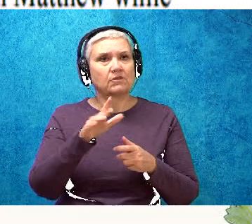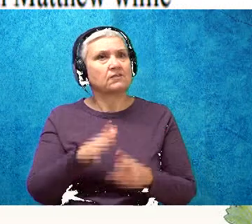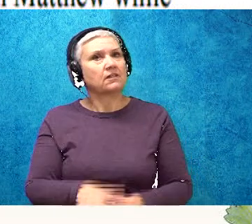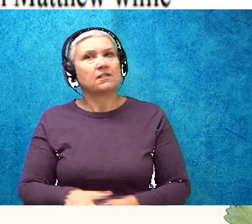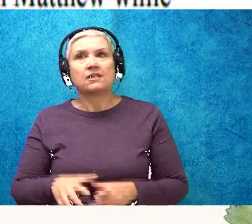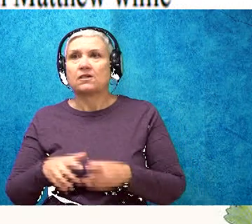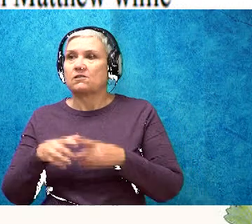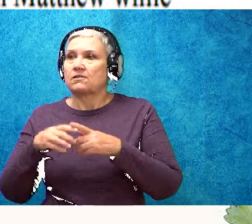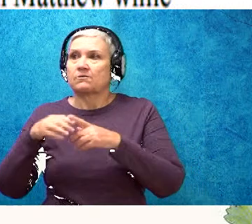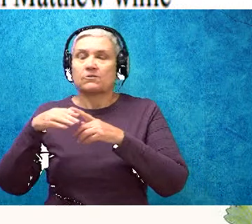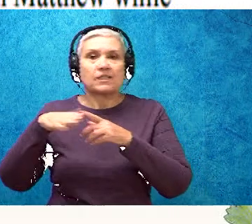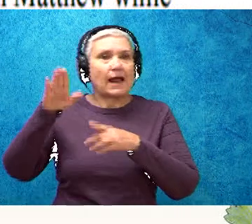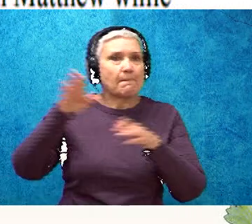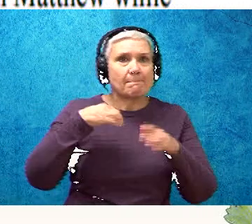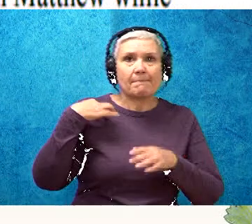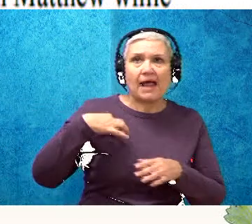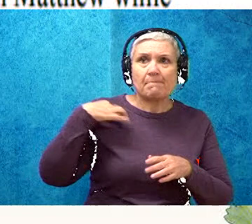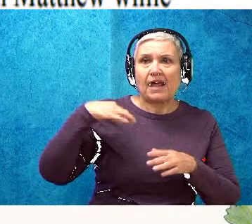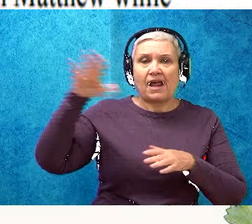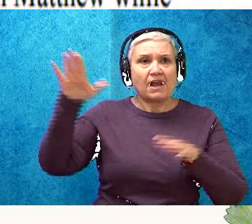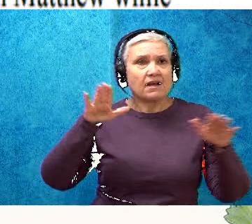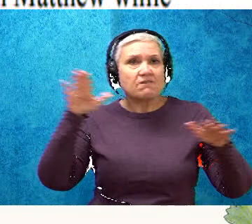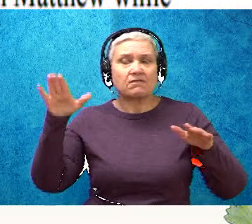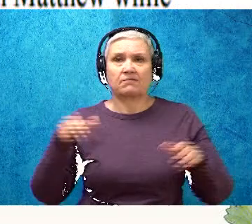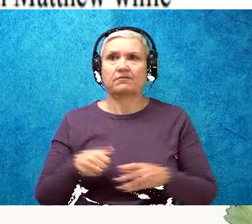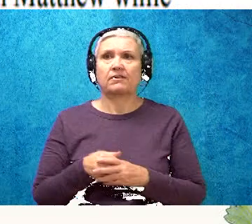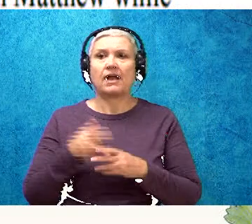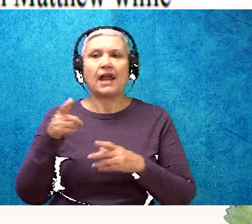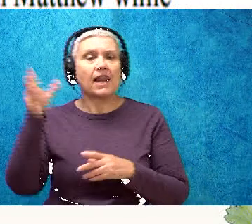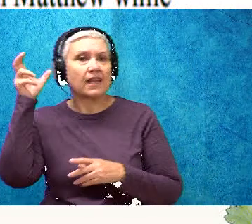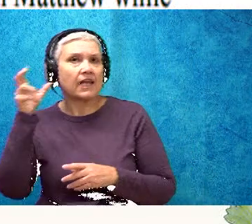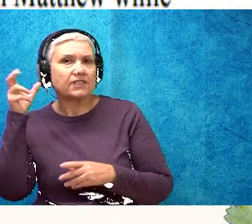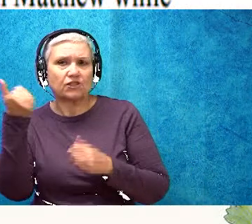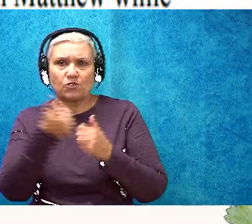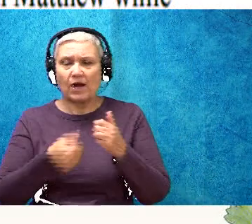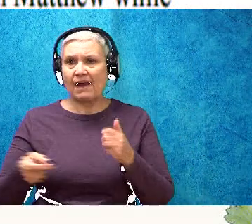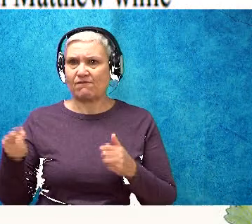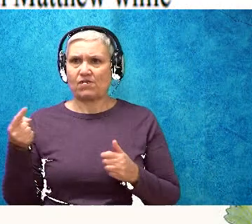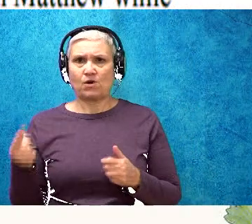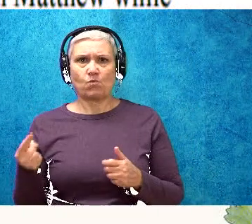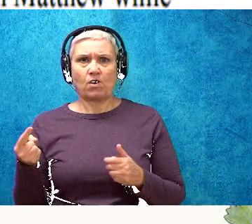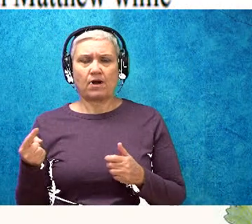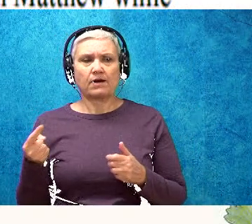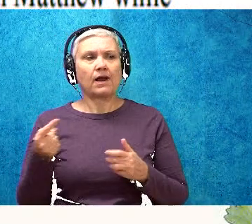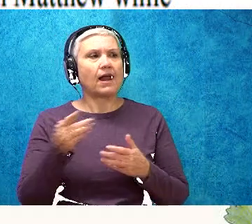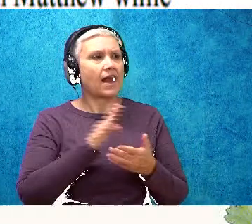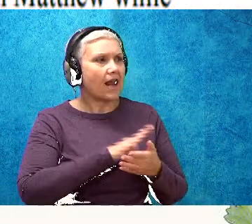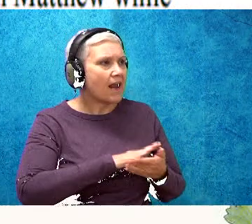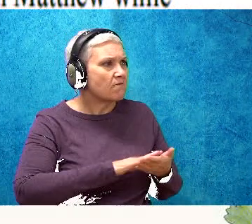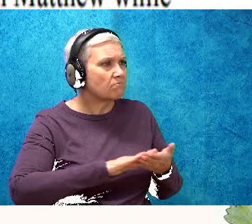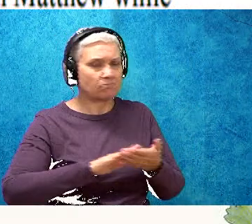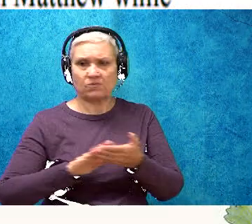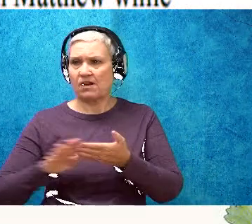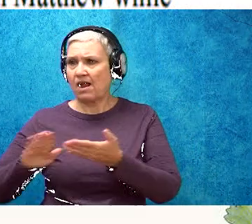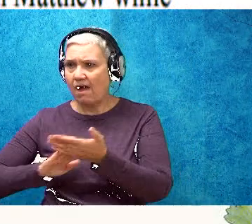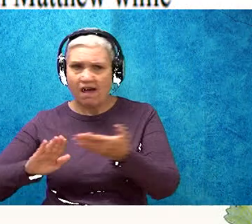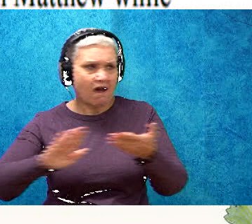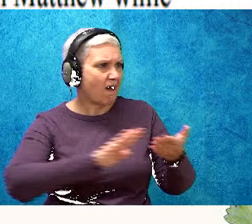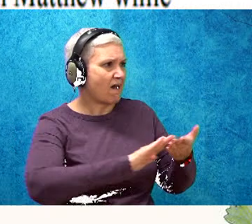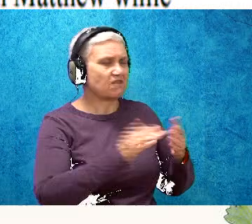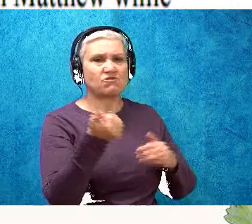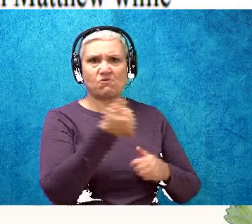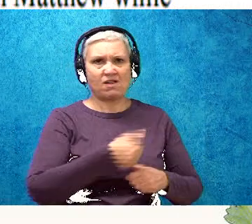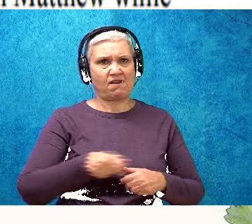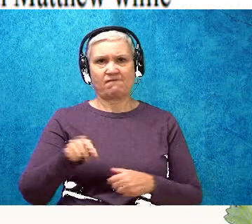listened sympathetically to the problems of others, and treated everyone he knew with kindness and respect. When